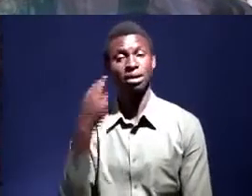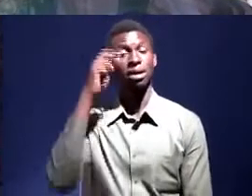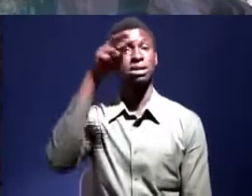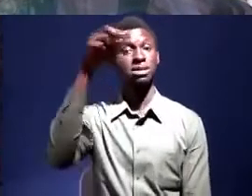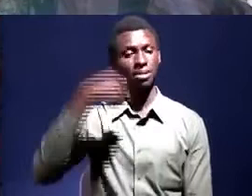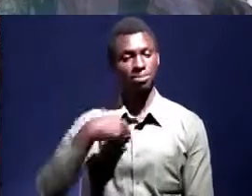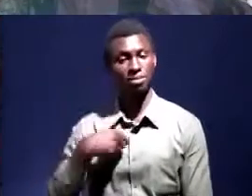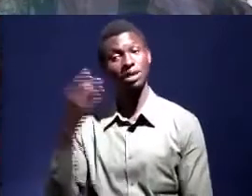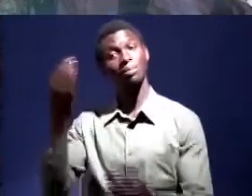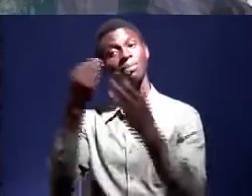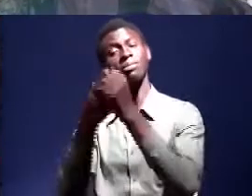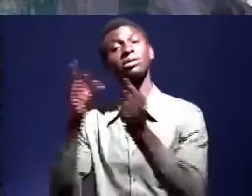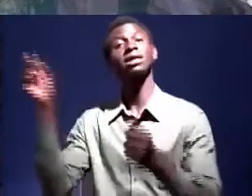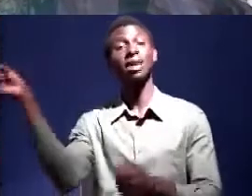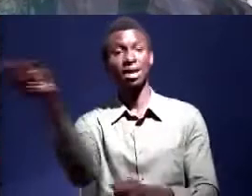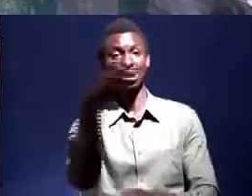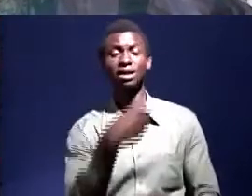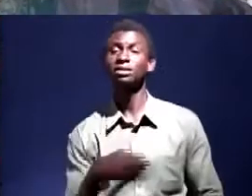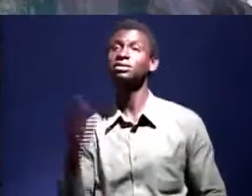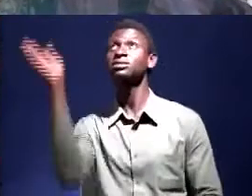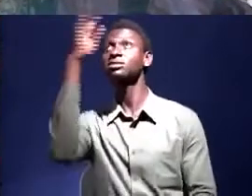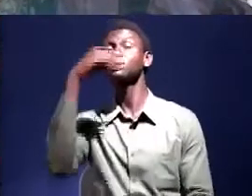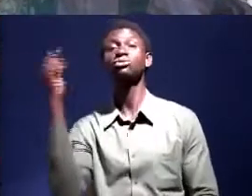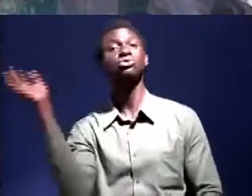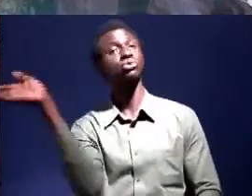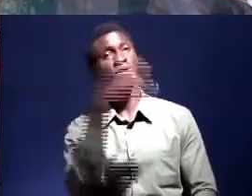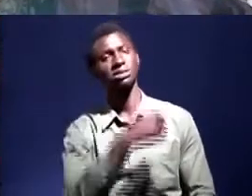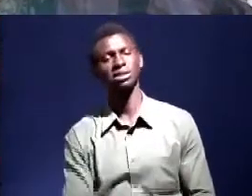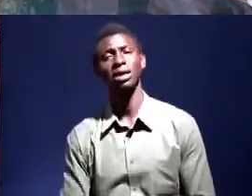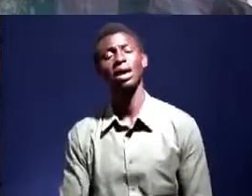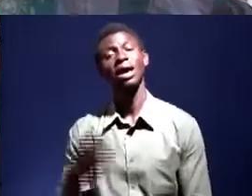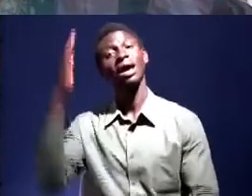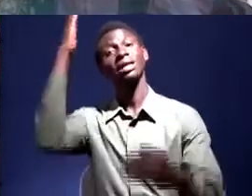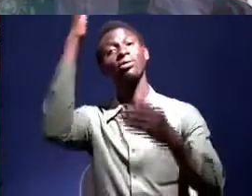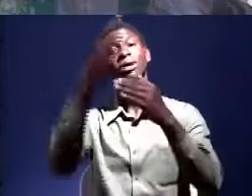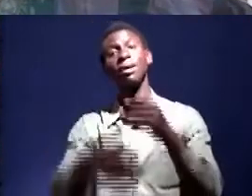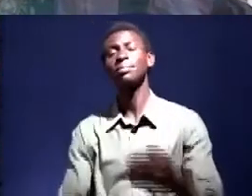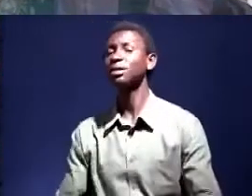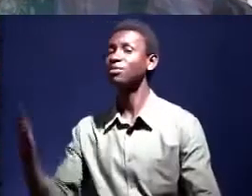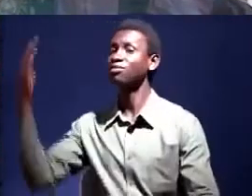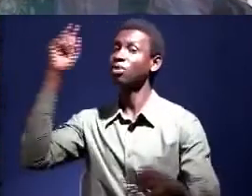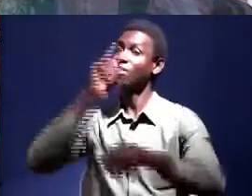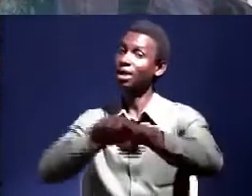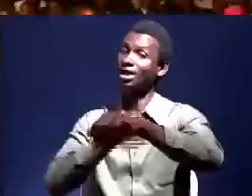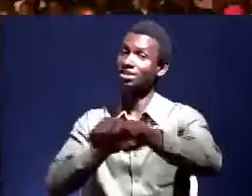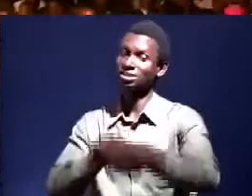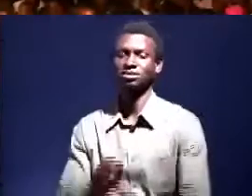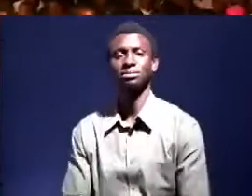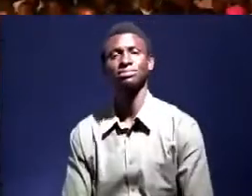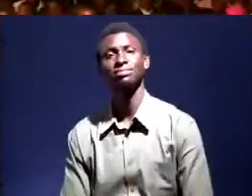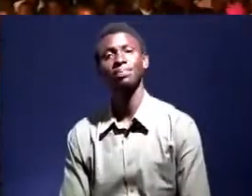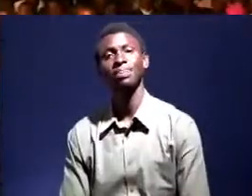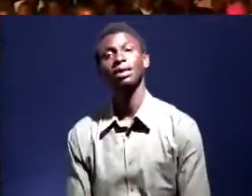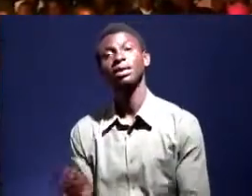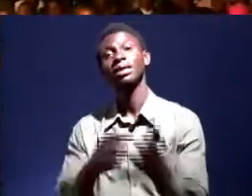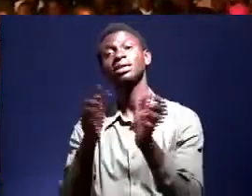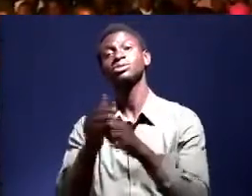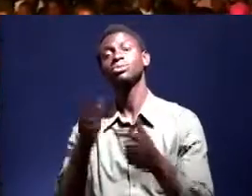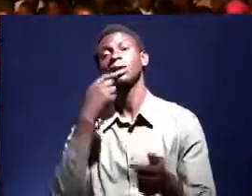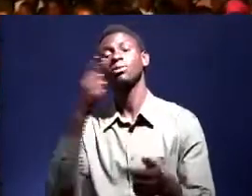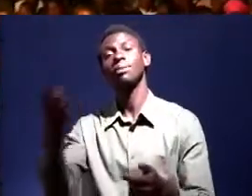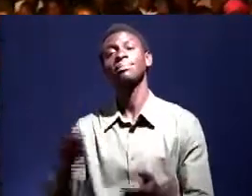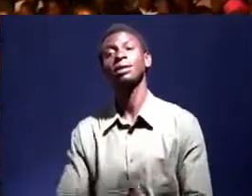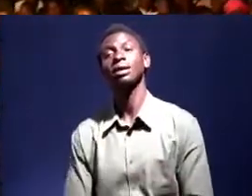even to the end of the earth. Hata ukamilifu wa dahari. Jesus said to his disciples, Yesu aliwaambia wanafunzi wake, as you preach the